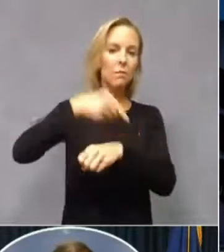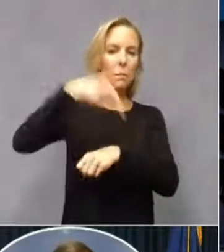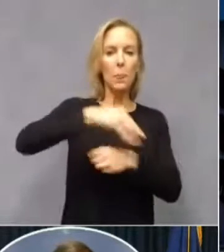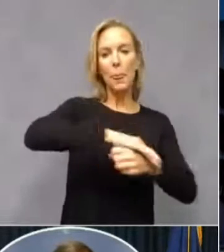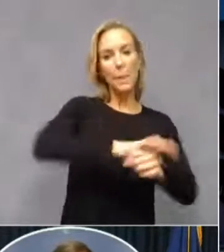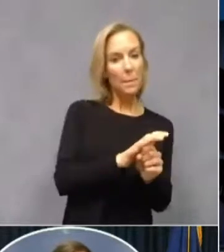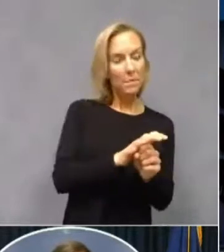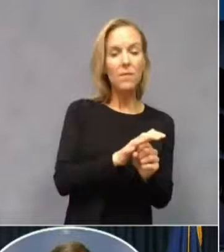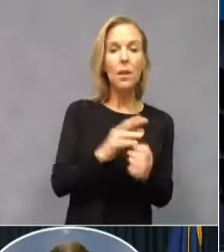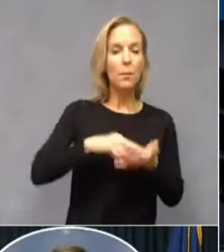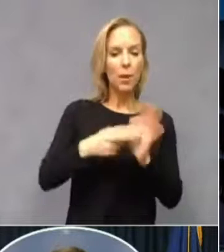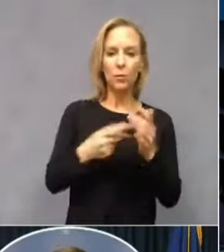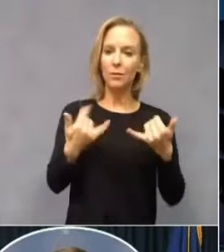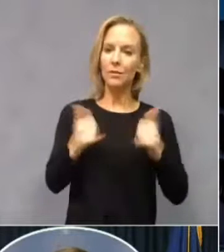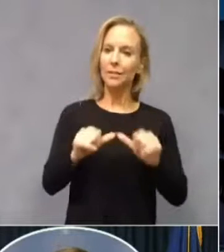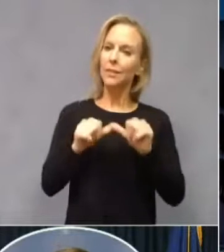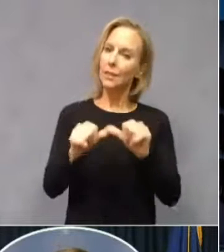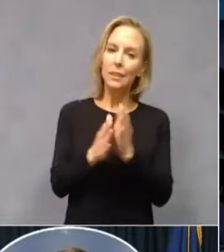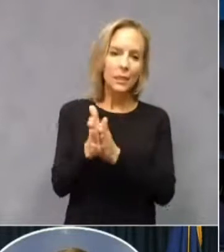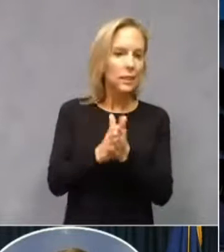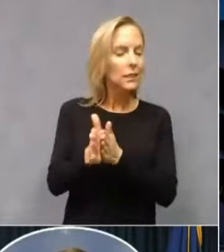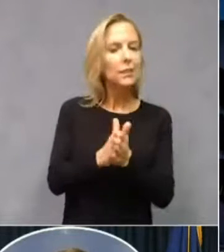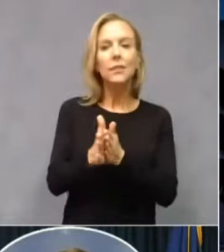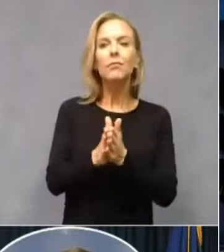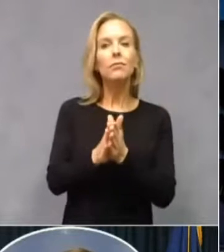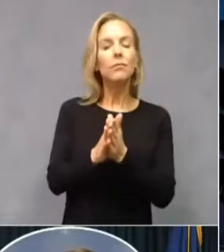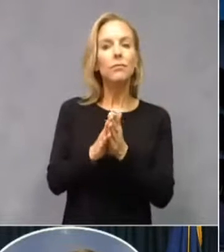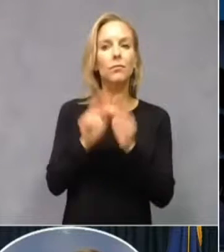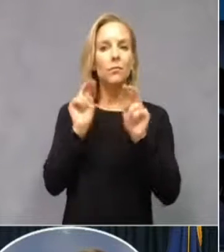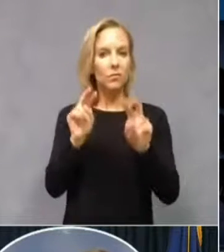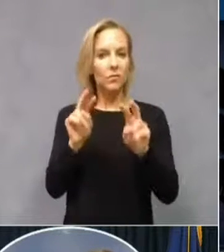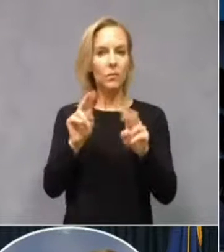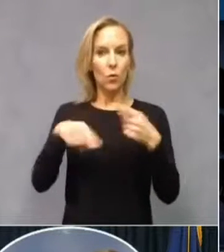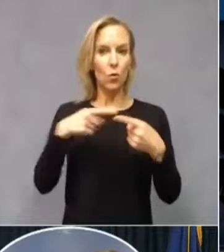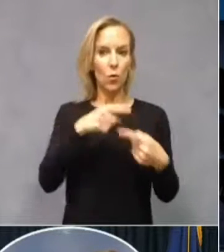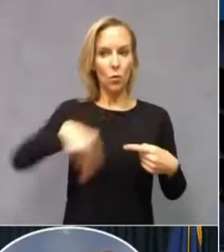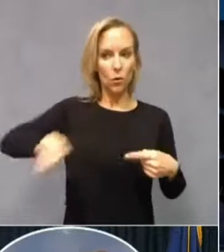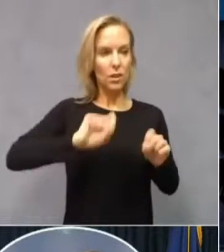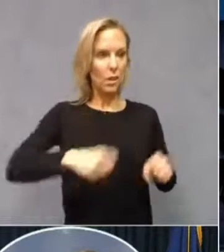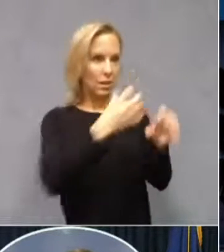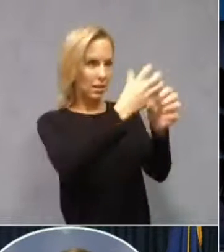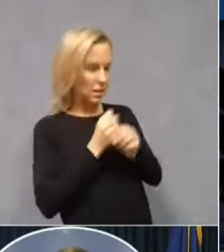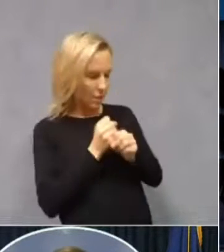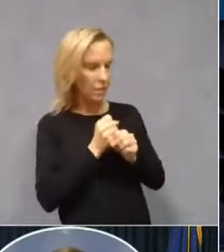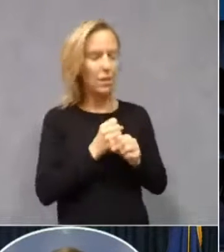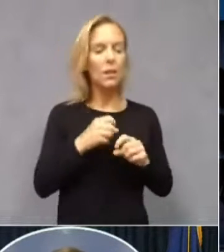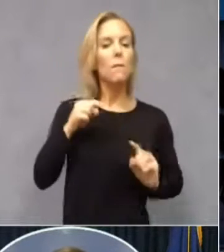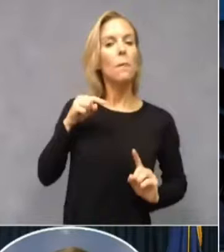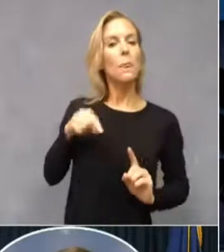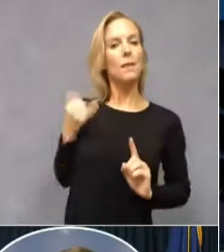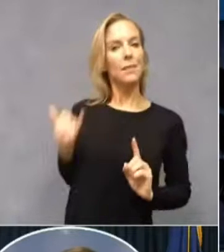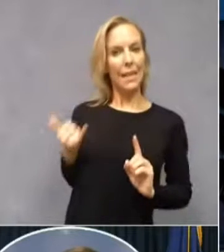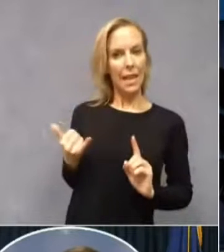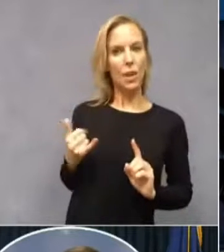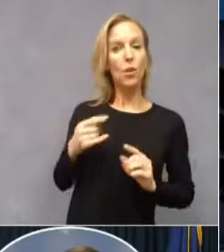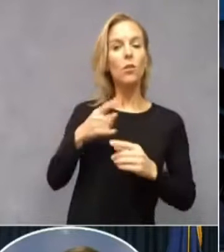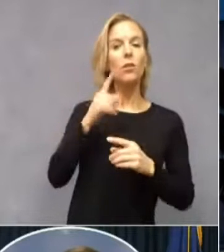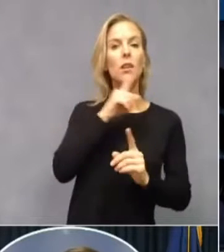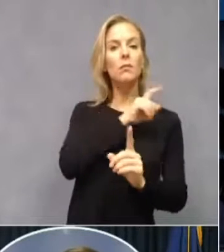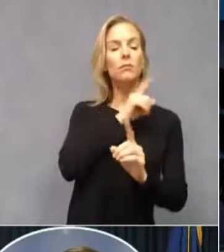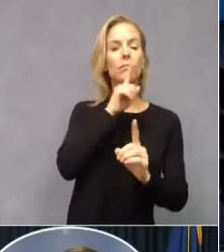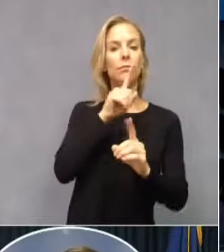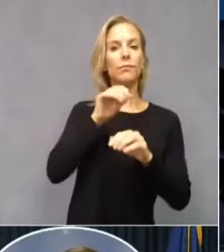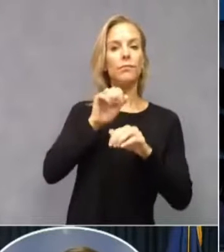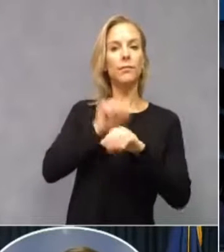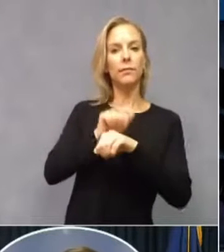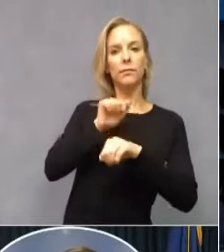vigilant between now and when everybody can get it. So today, vaccine deliveries were made to Baptist Health Corbin, Norton